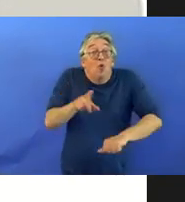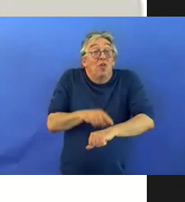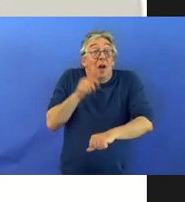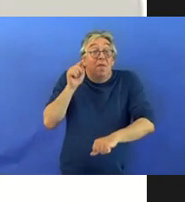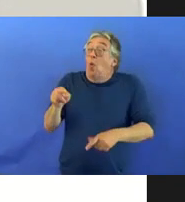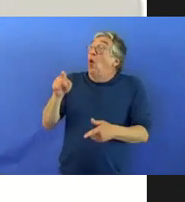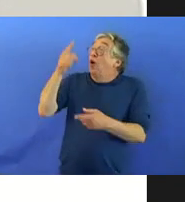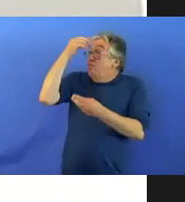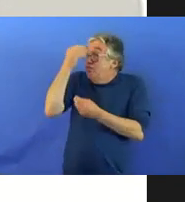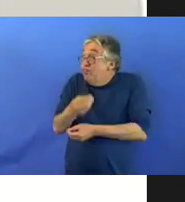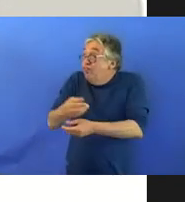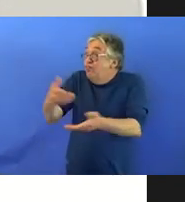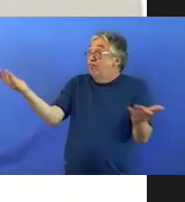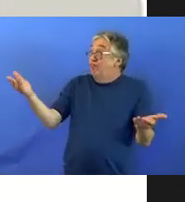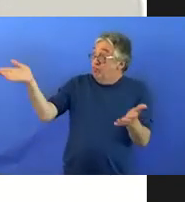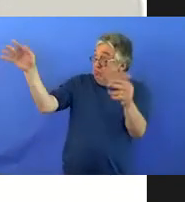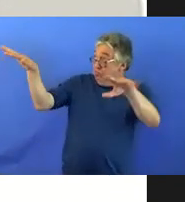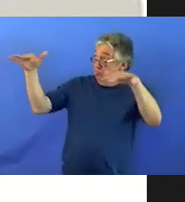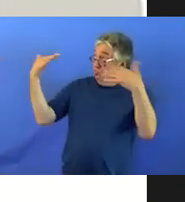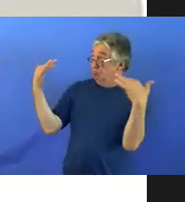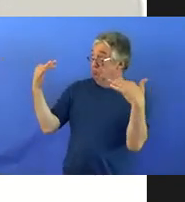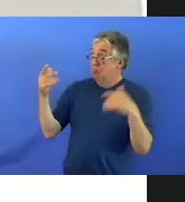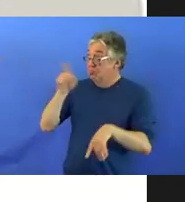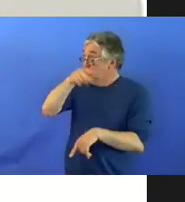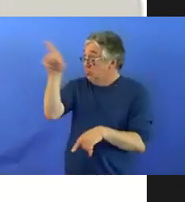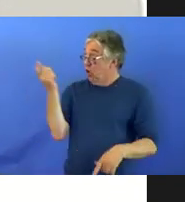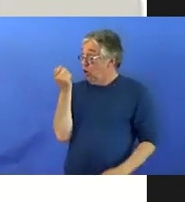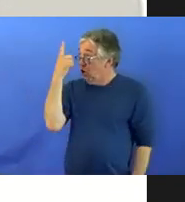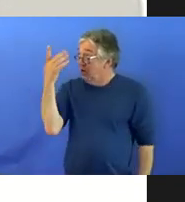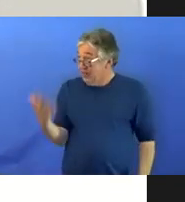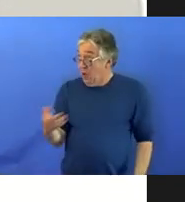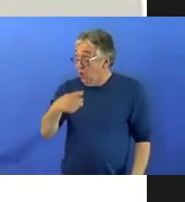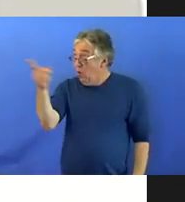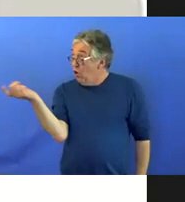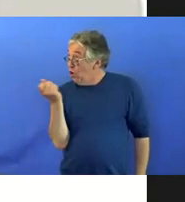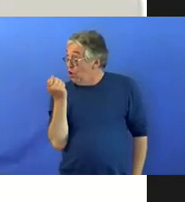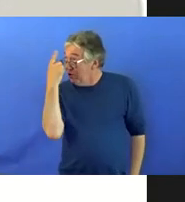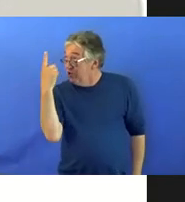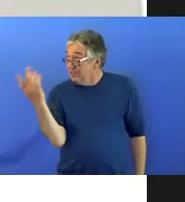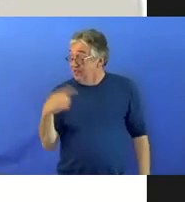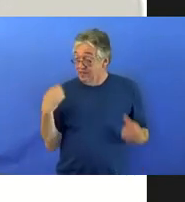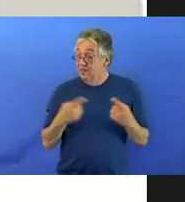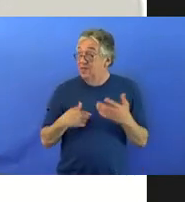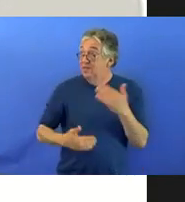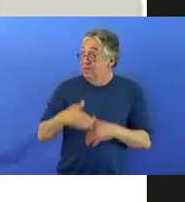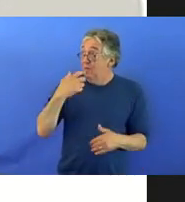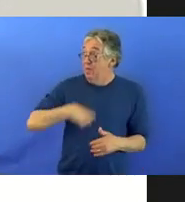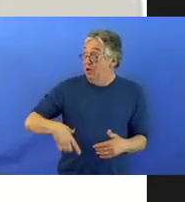to empower people and sensitize society about the living of for